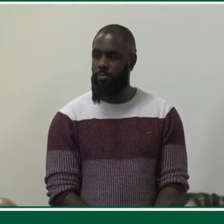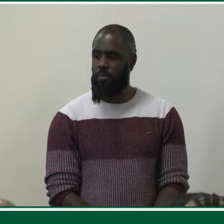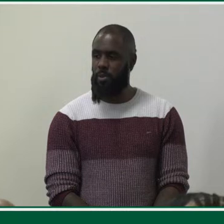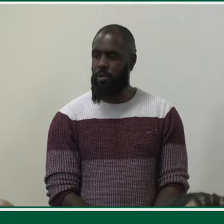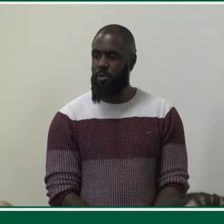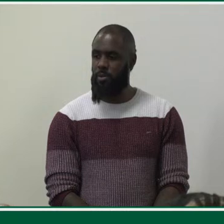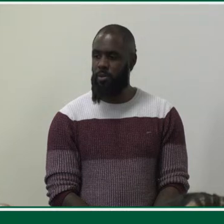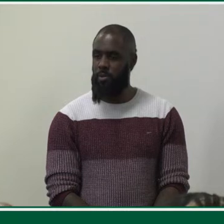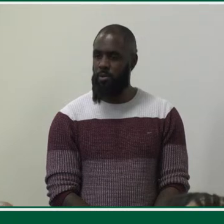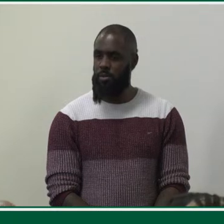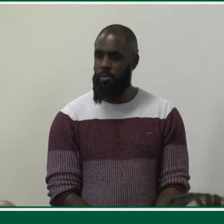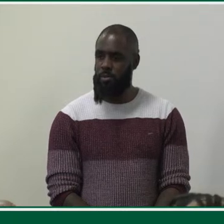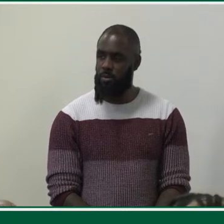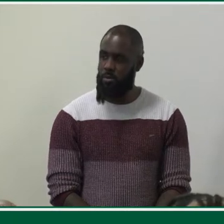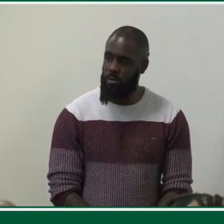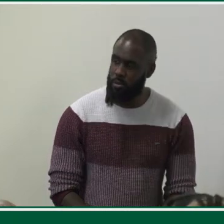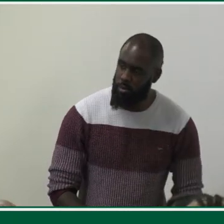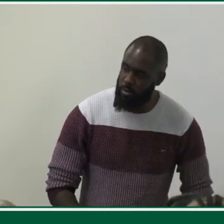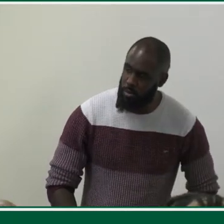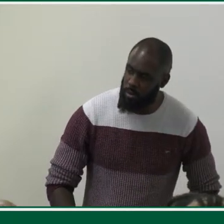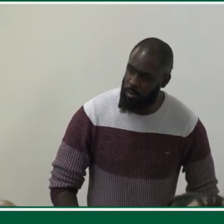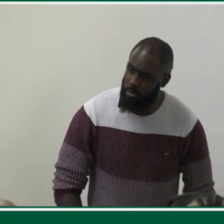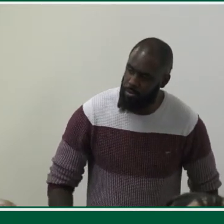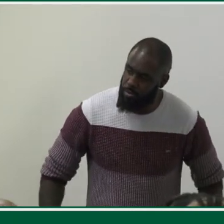Well, I want our students to say that